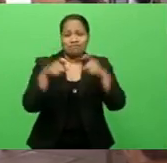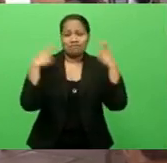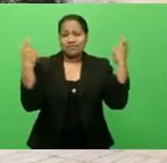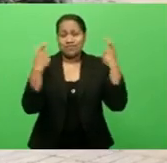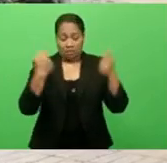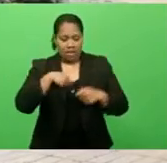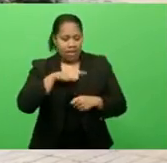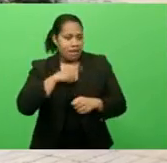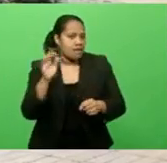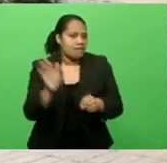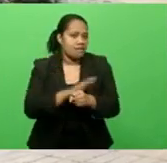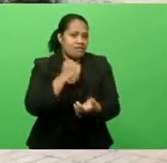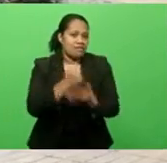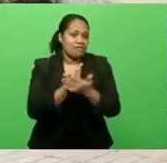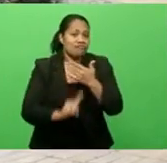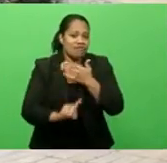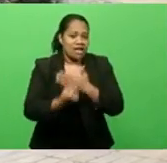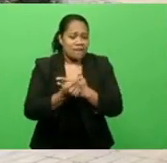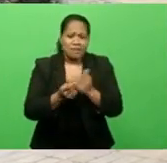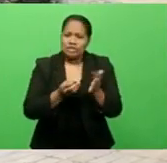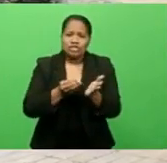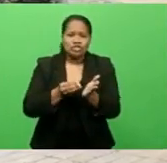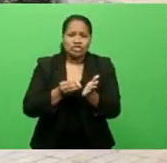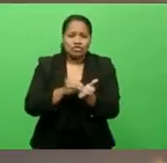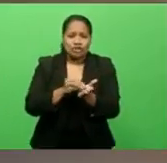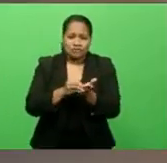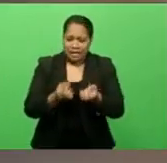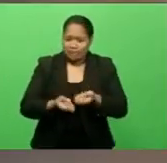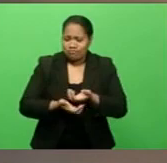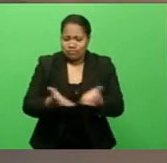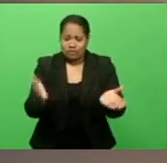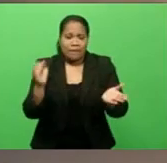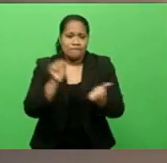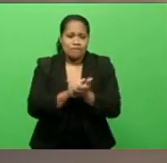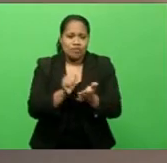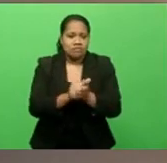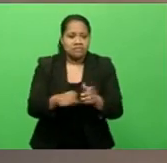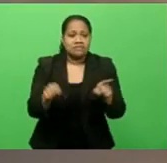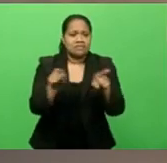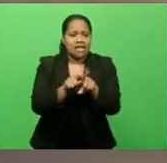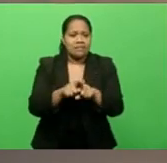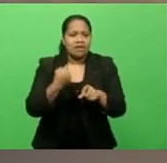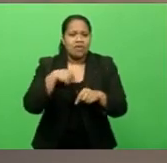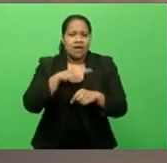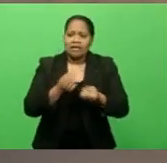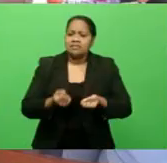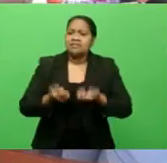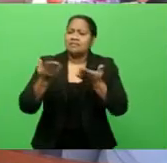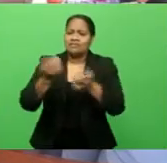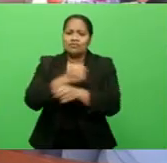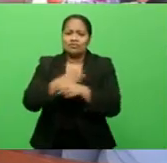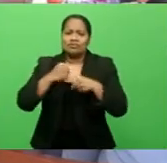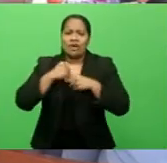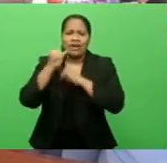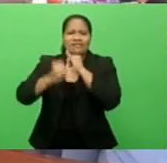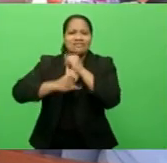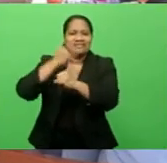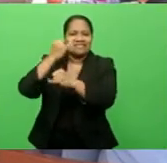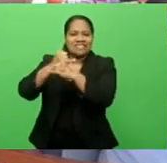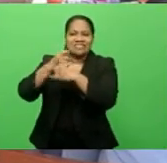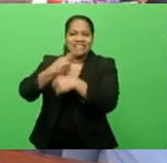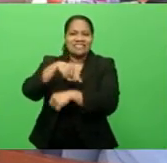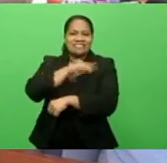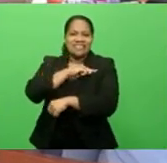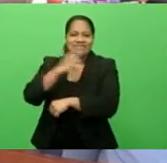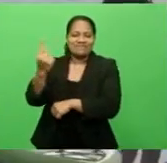top service provided for them, same as we provide to our international guests. The